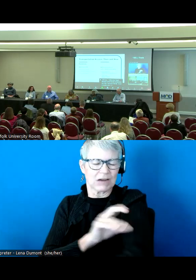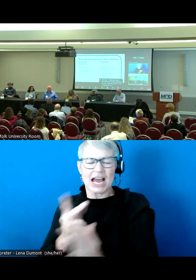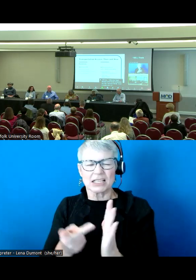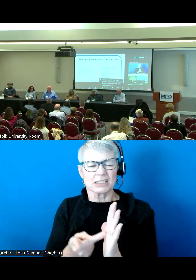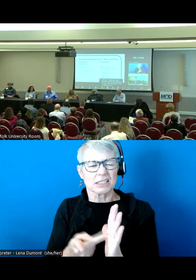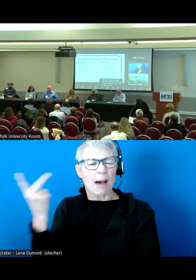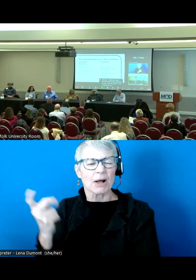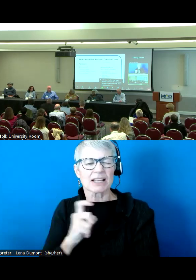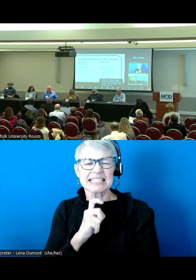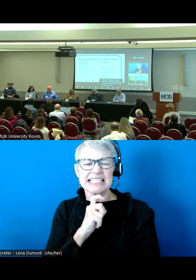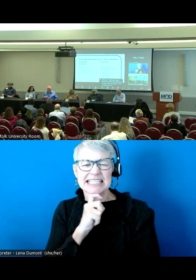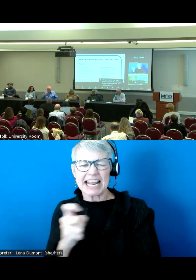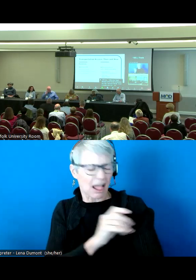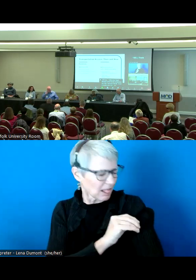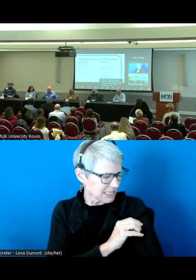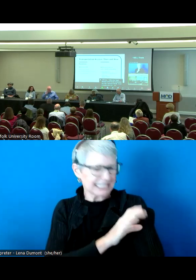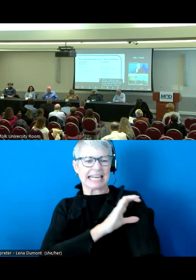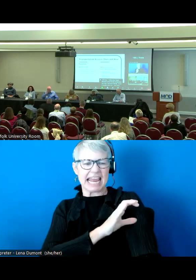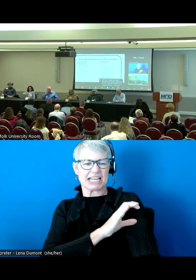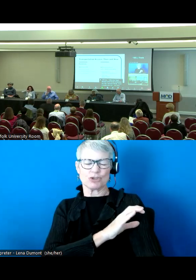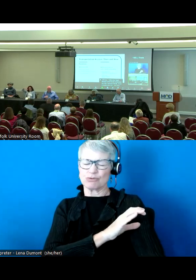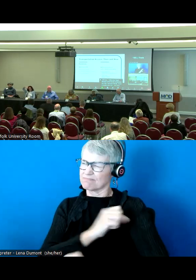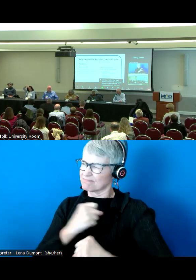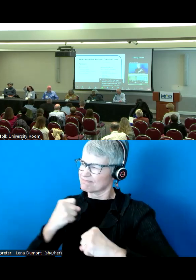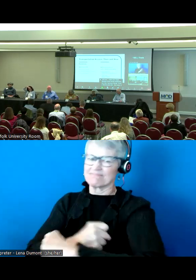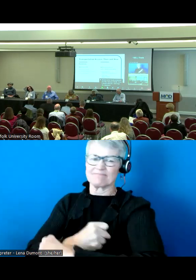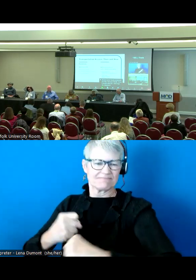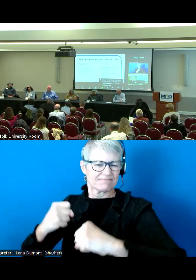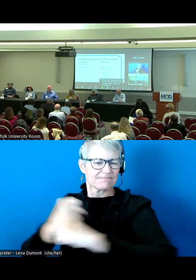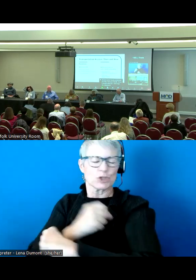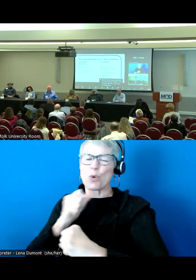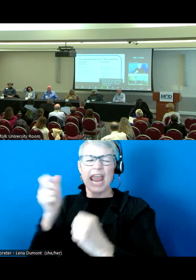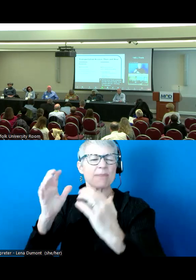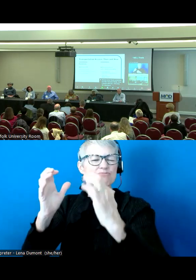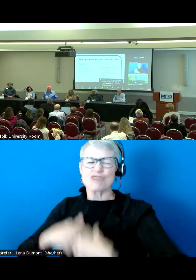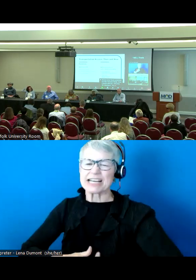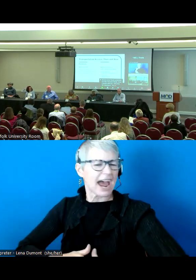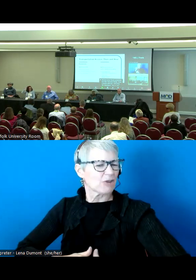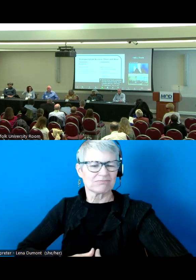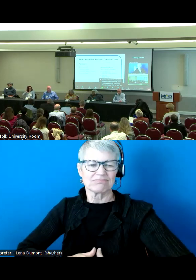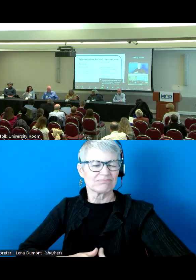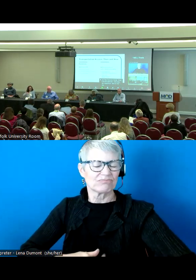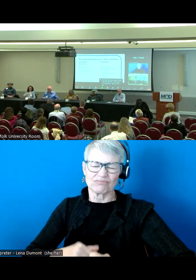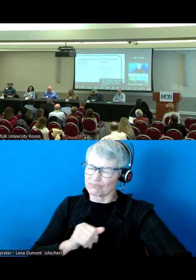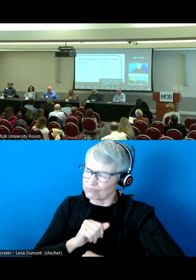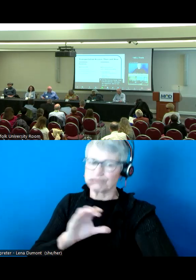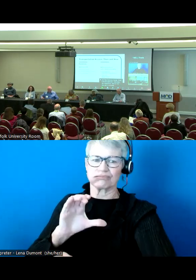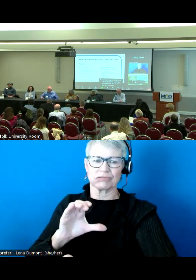and enjoy the experience. And on your way, gain knowledge